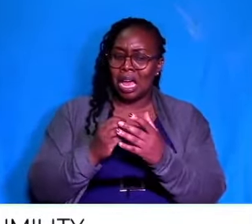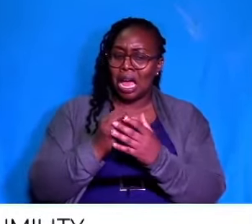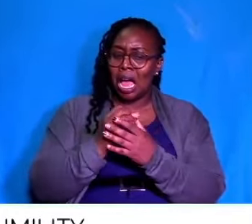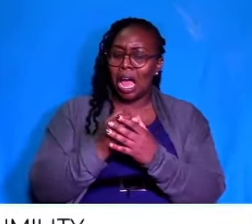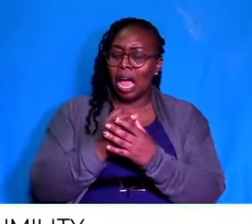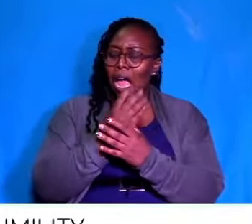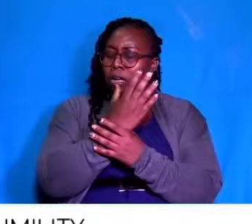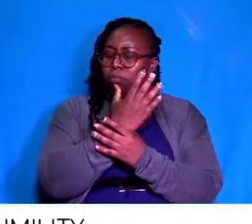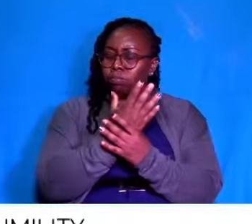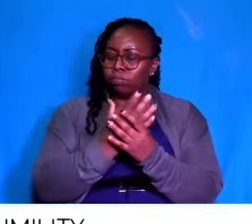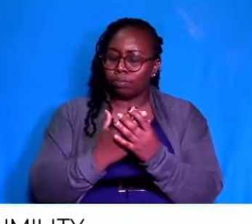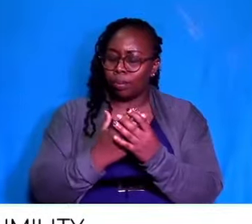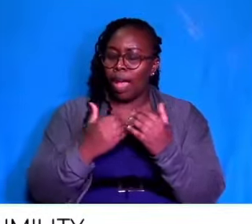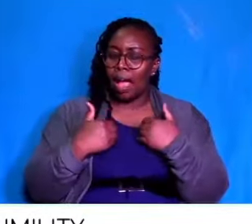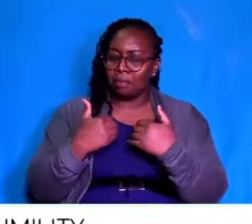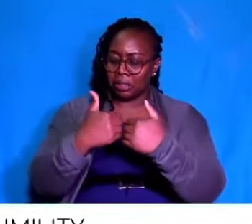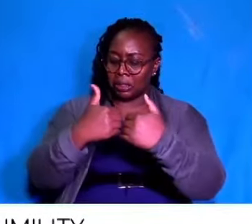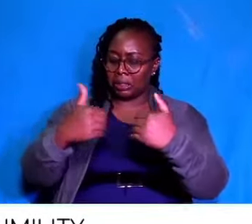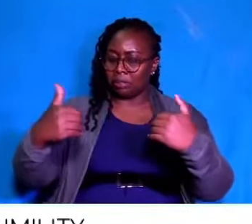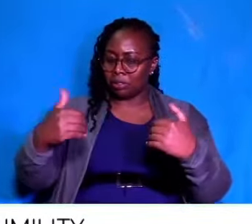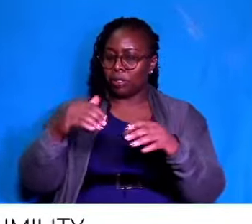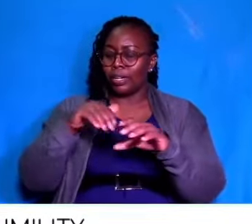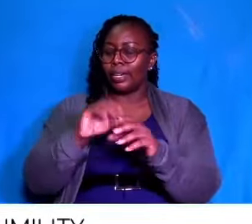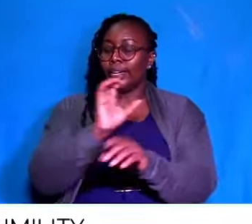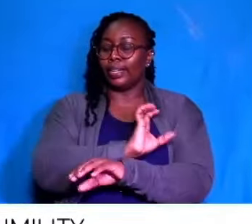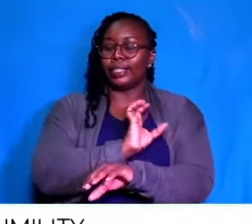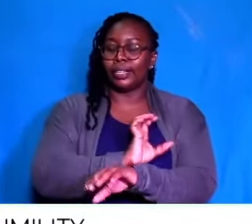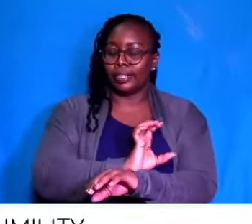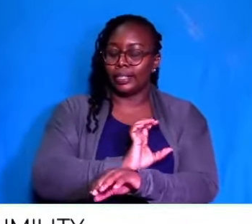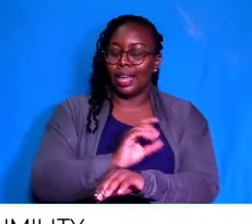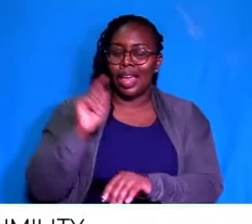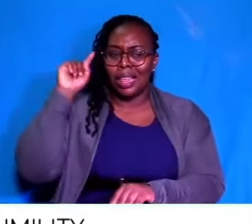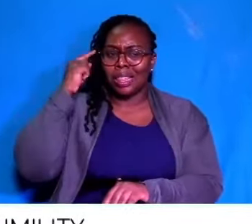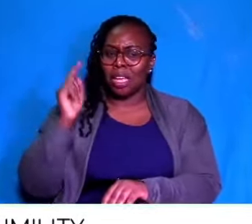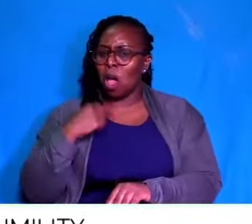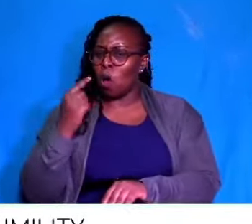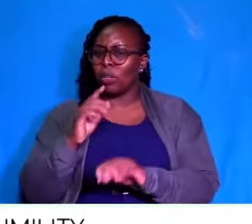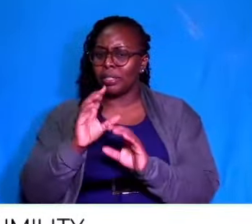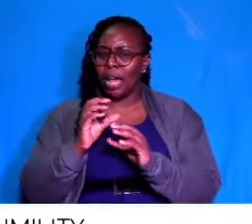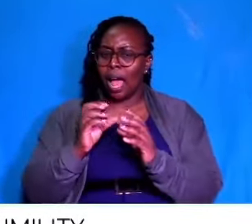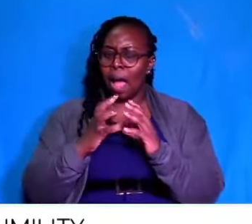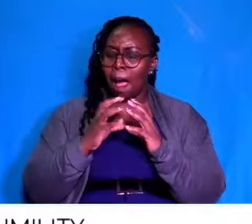division in the church of who's more important, of who's more